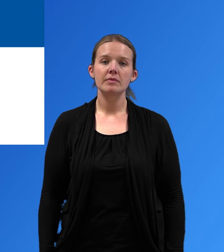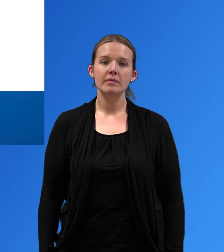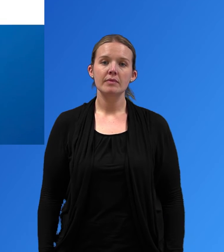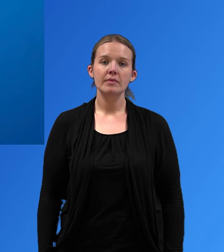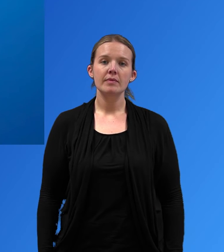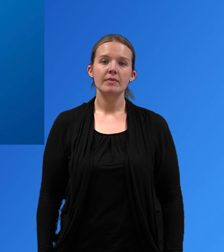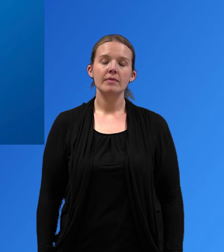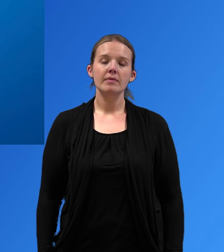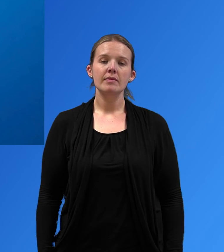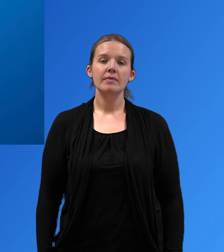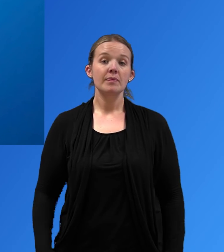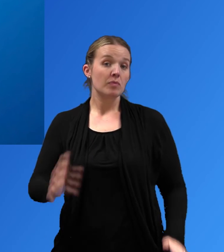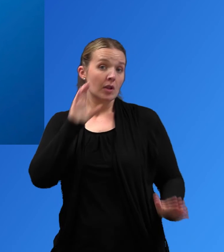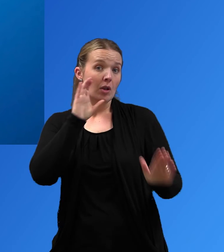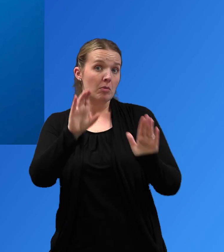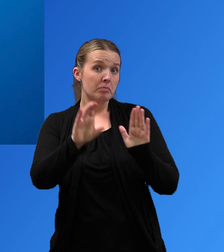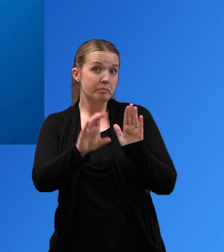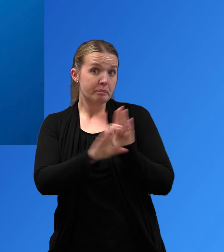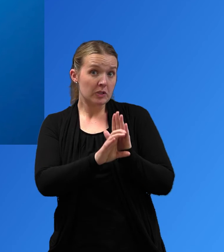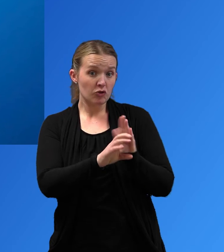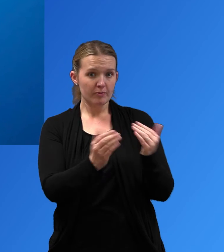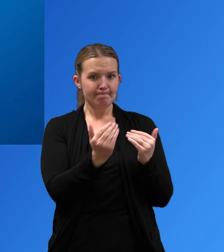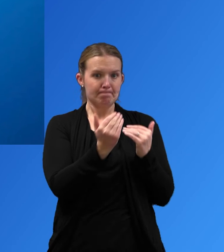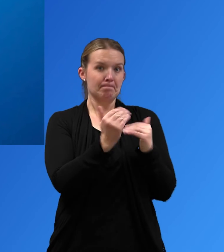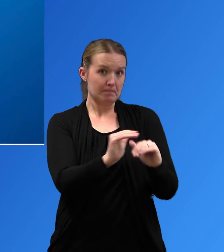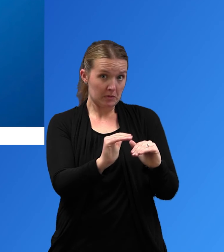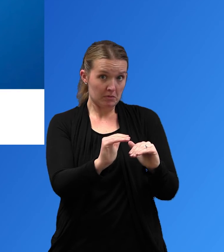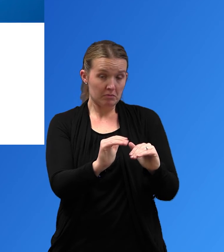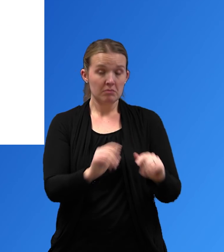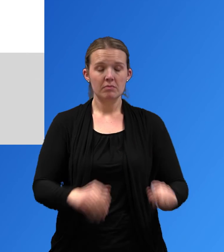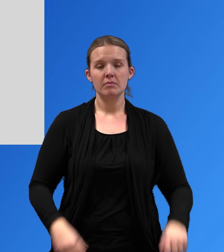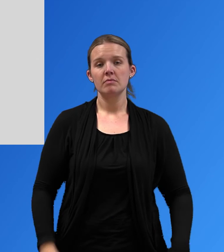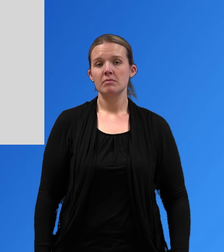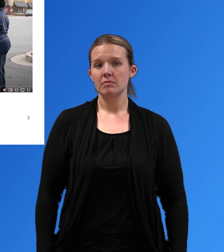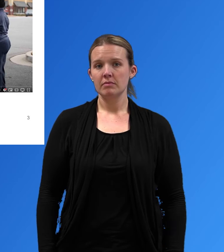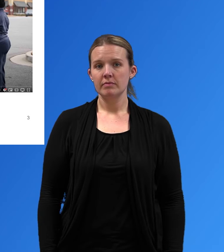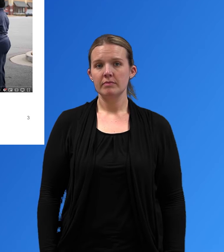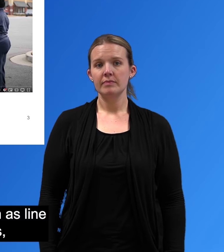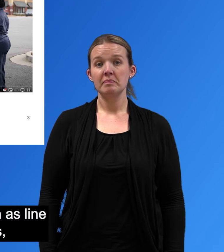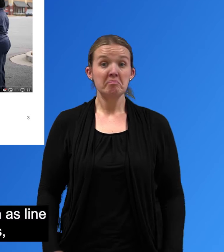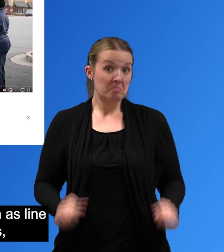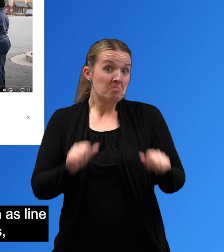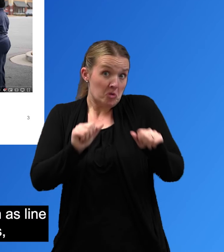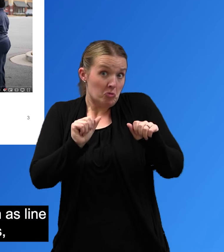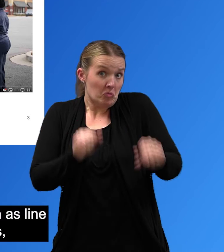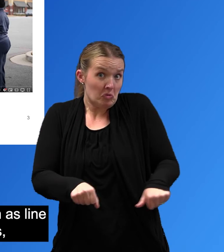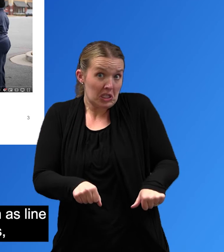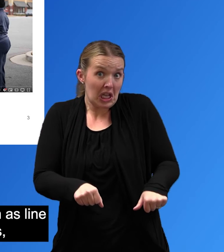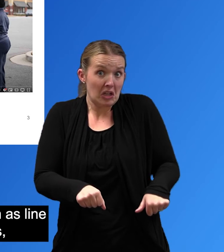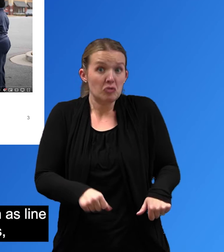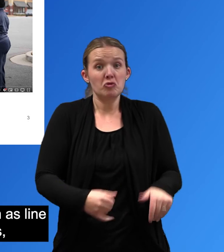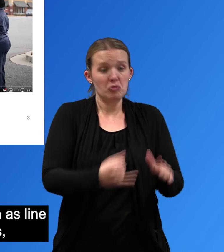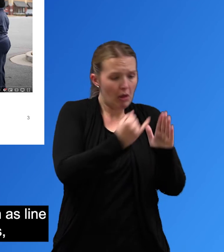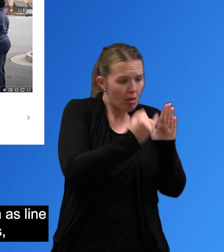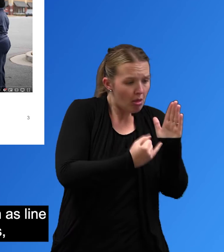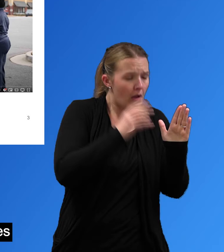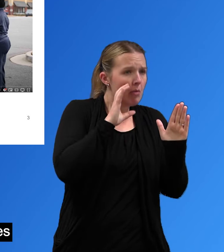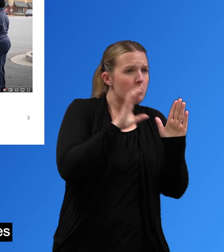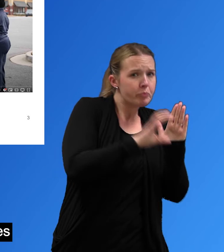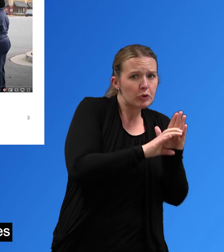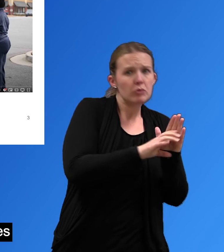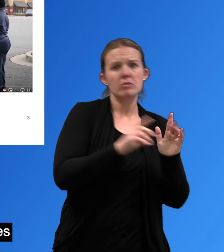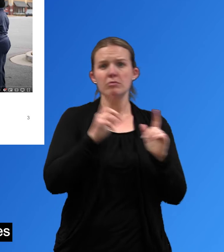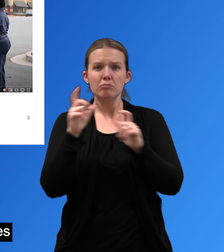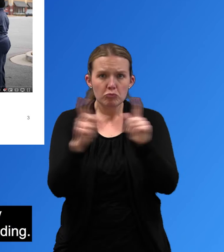Minimize the use of graphics. Only use graphics such as line drawings, photos,